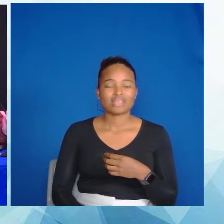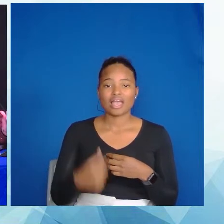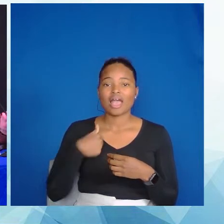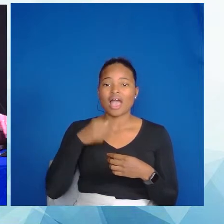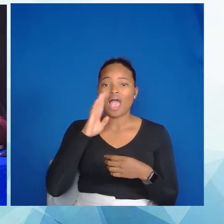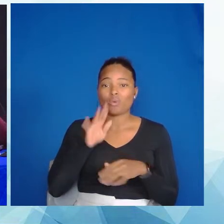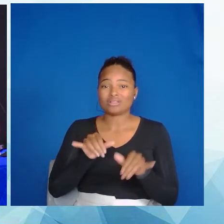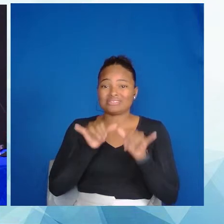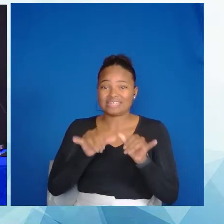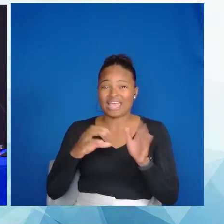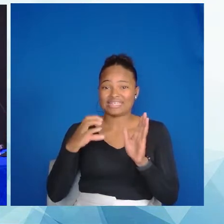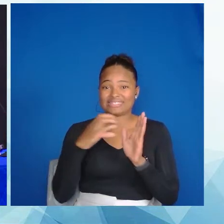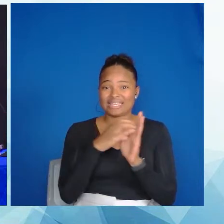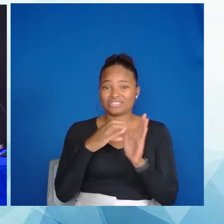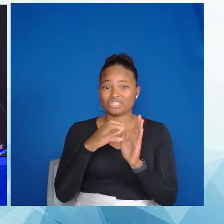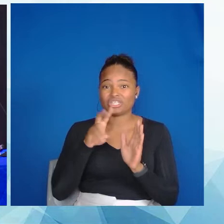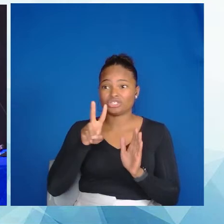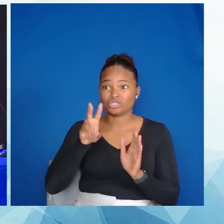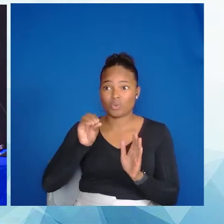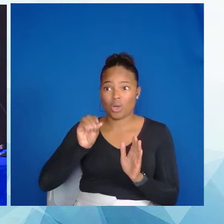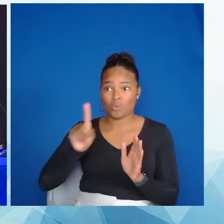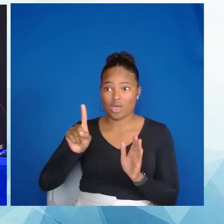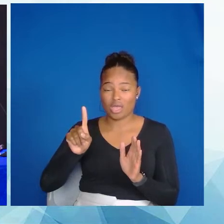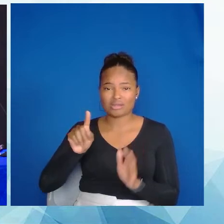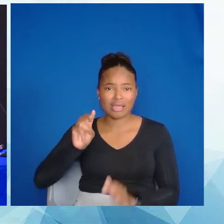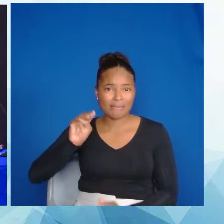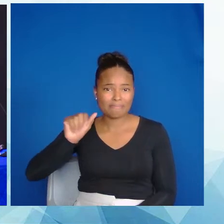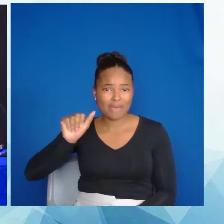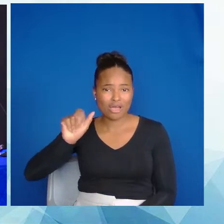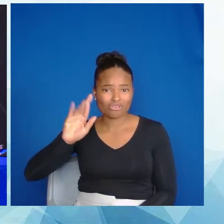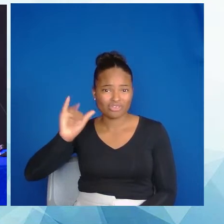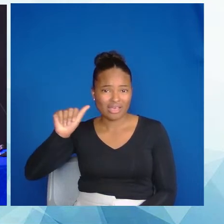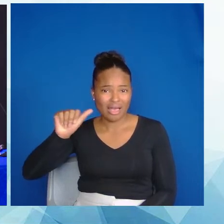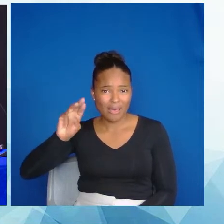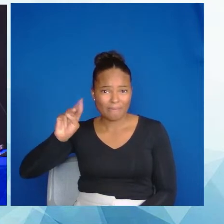and Maria Murphy, could you maybe come up and talk about